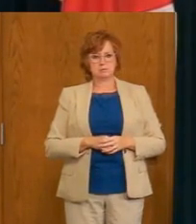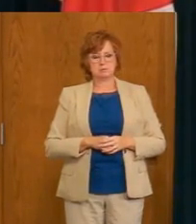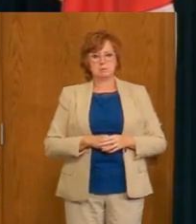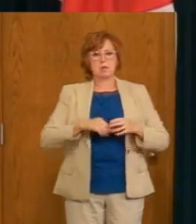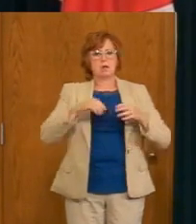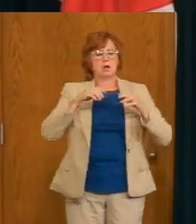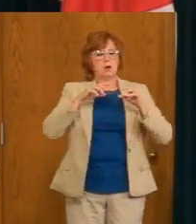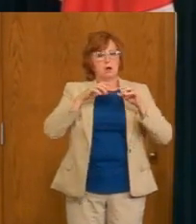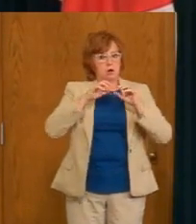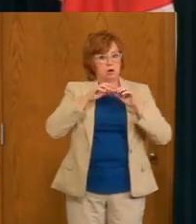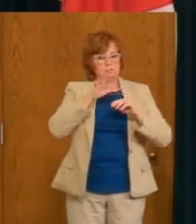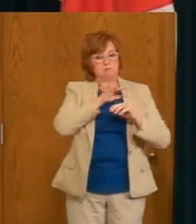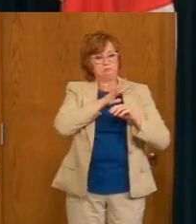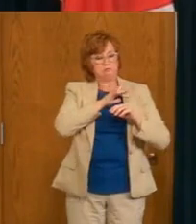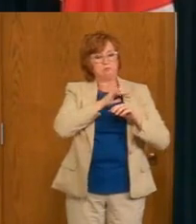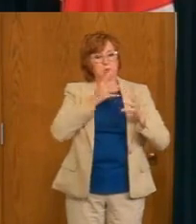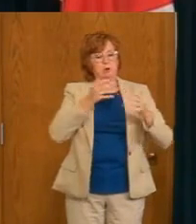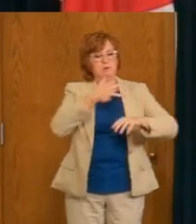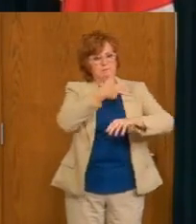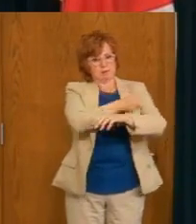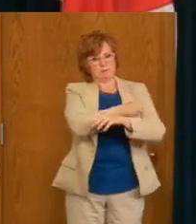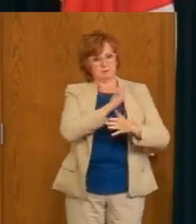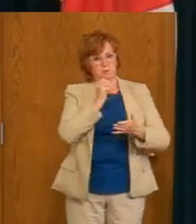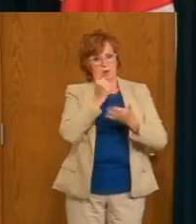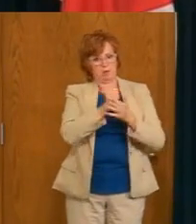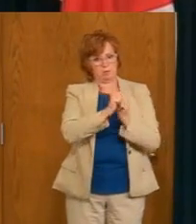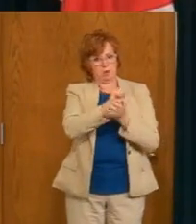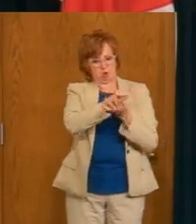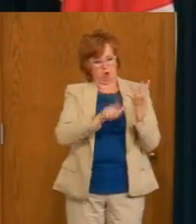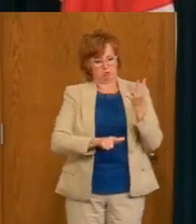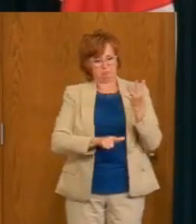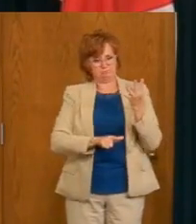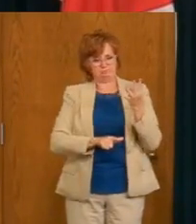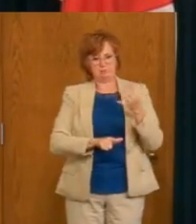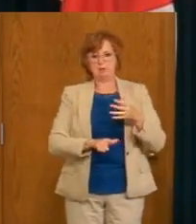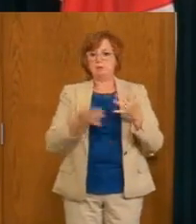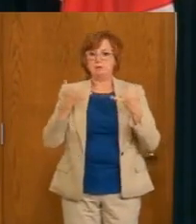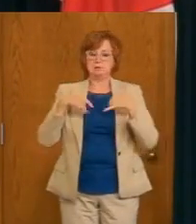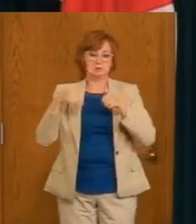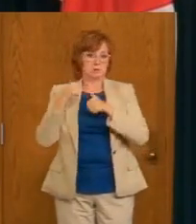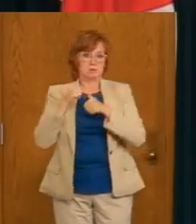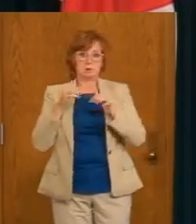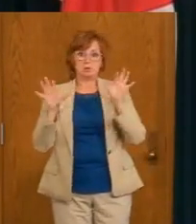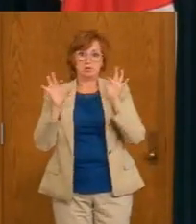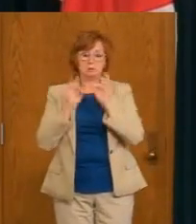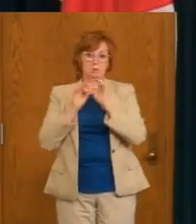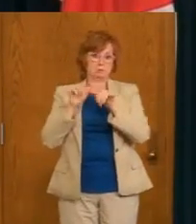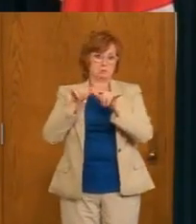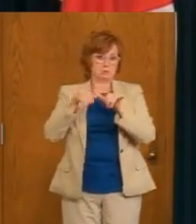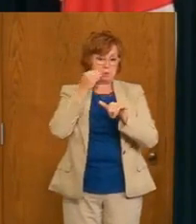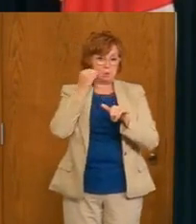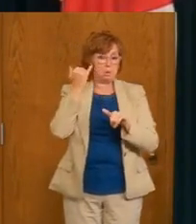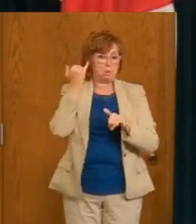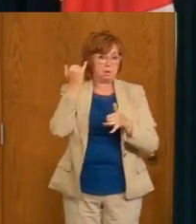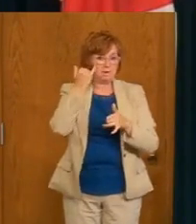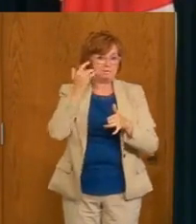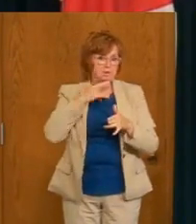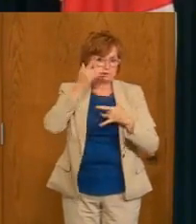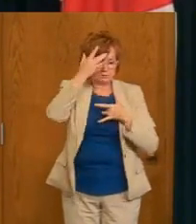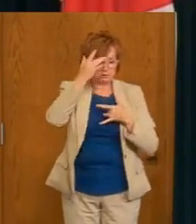But over time, certainly alpha is predominating in some parts of the province, gamma is, and delta will start